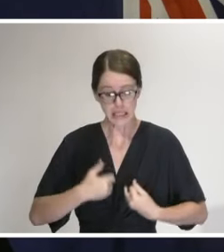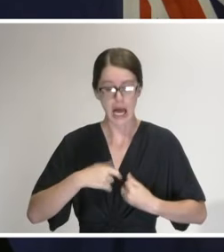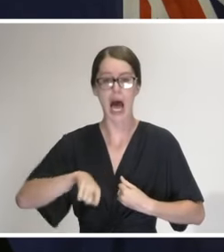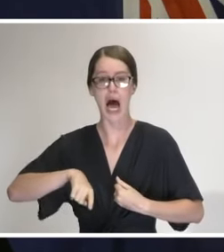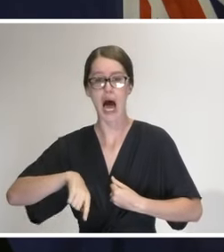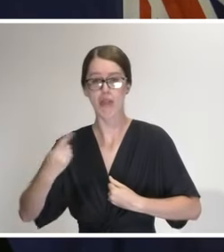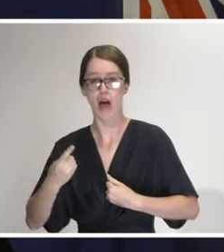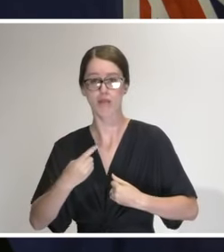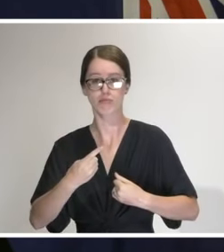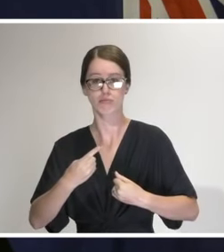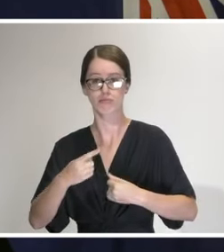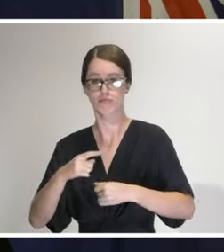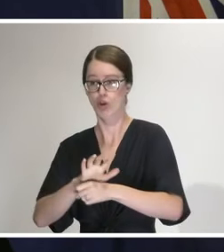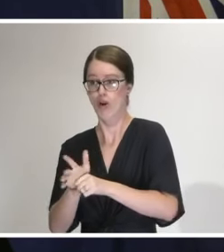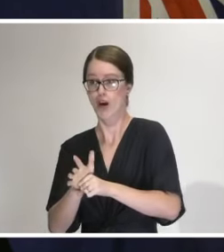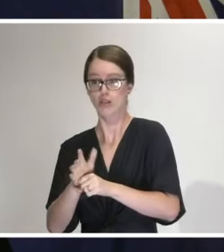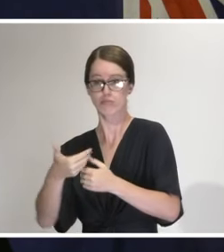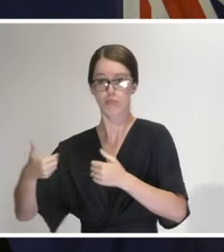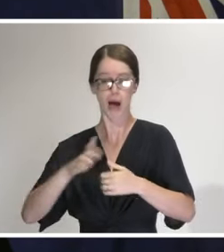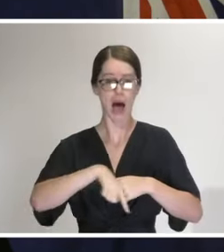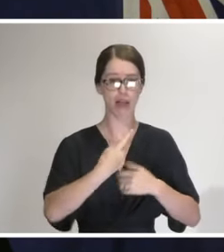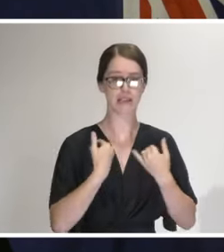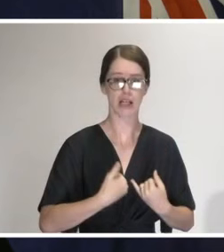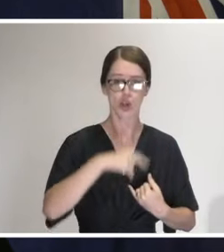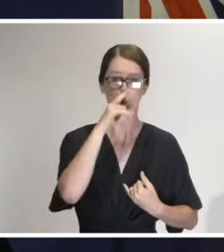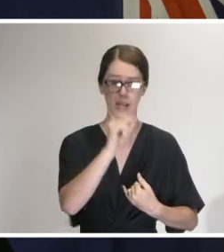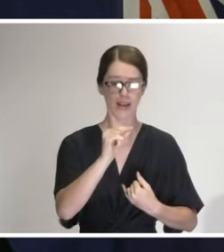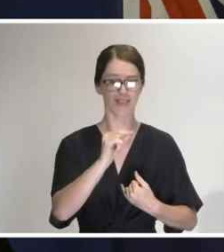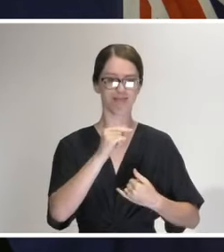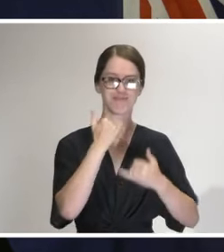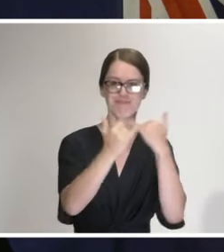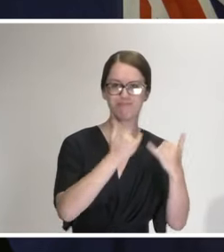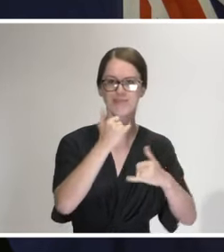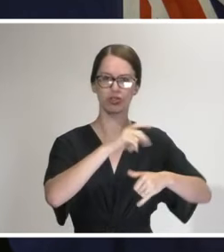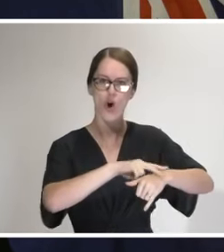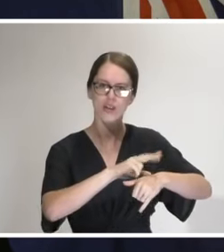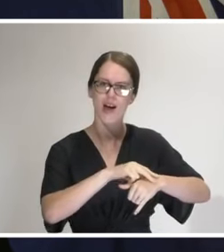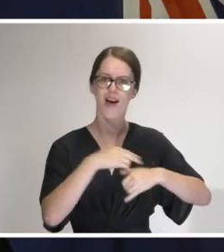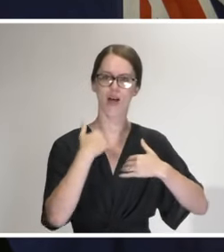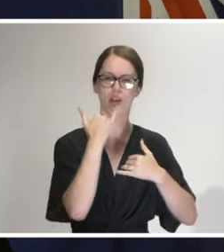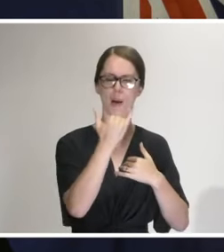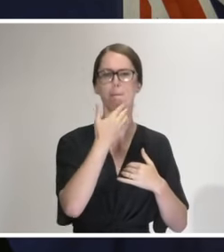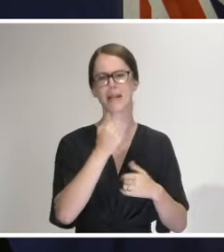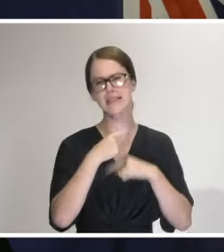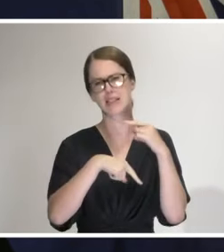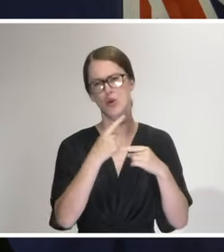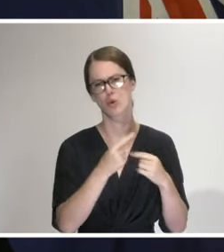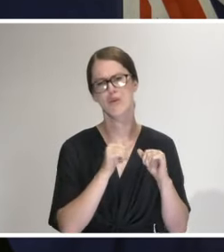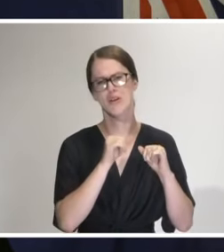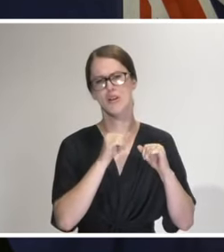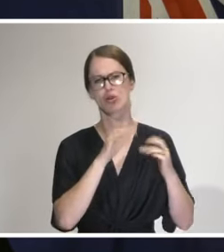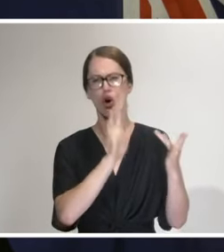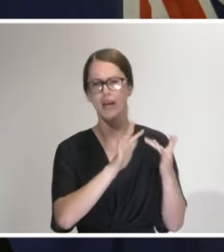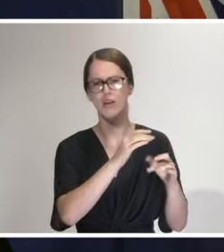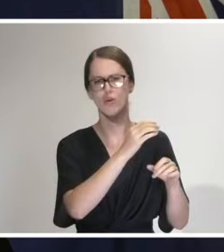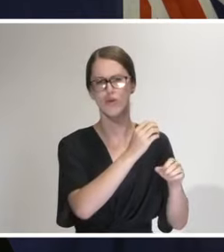issues should act sooner rather than later. Please continue to contact your GP and continue to ring Healthline.